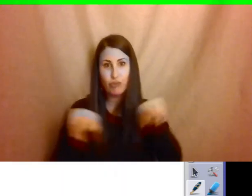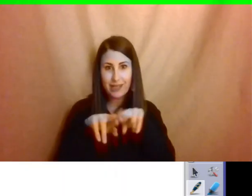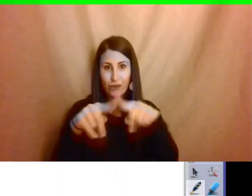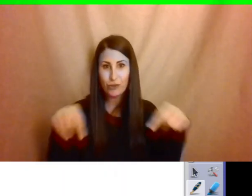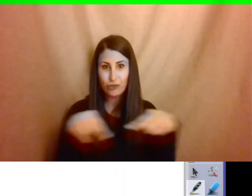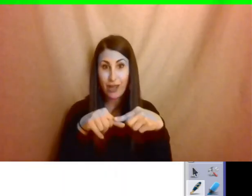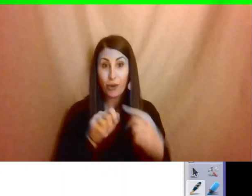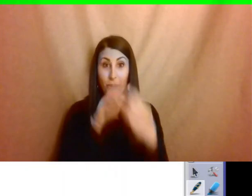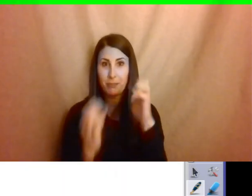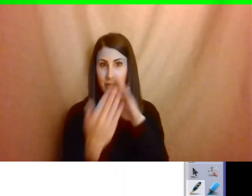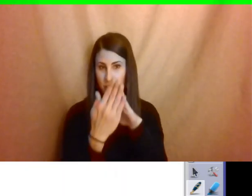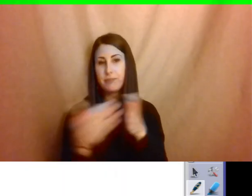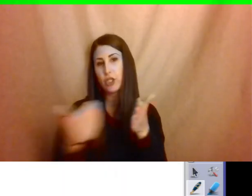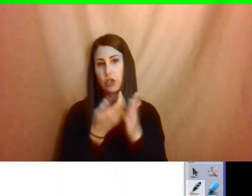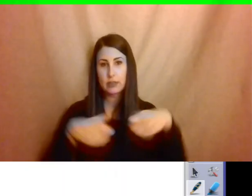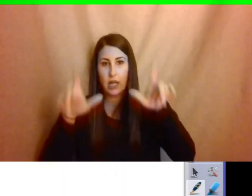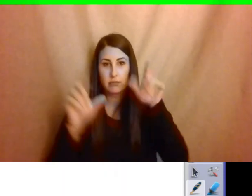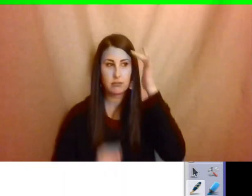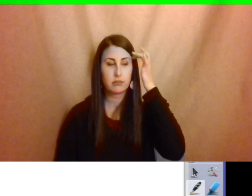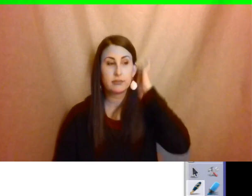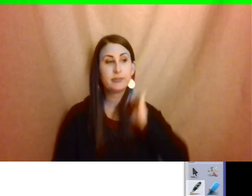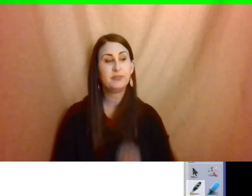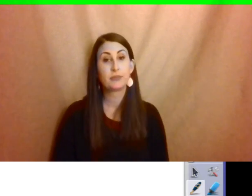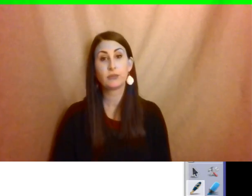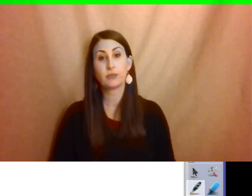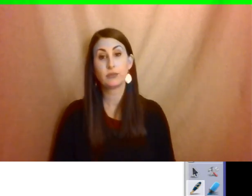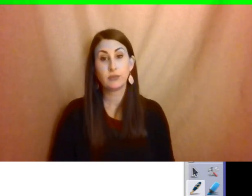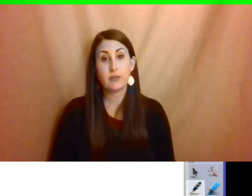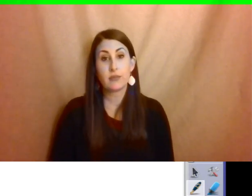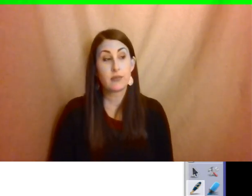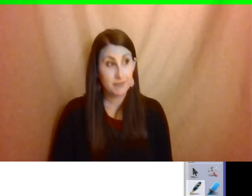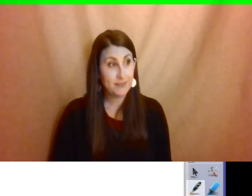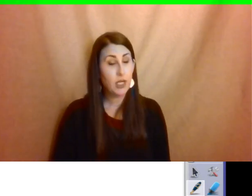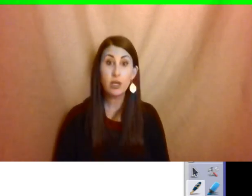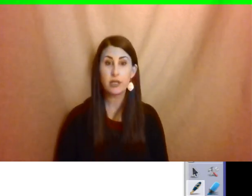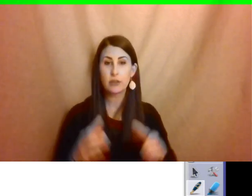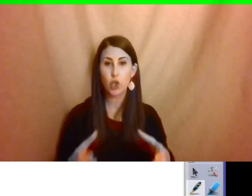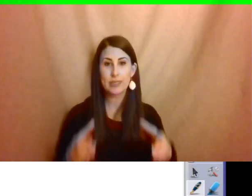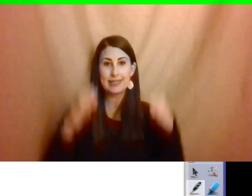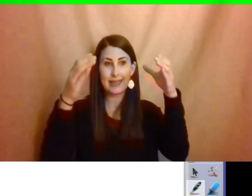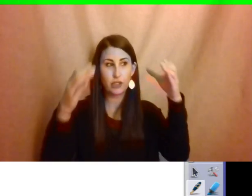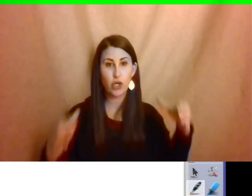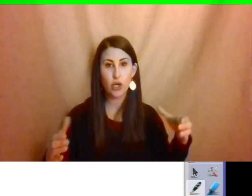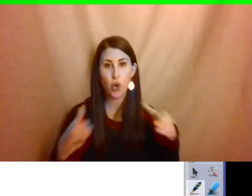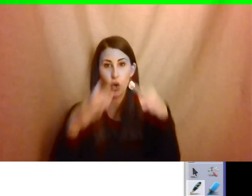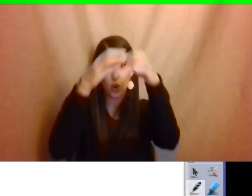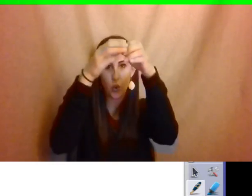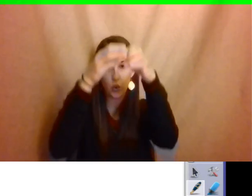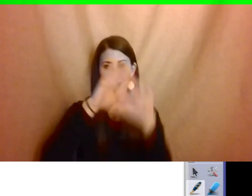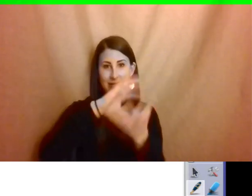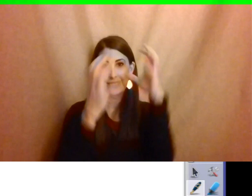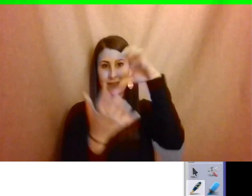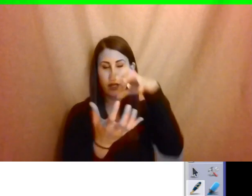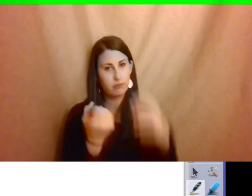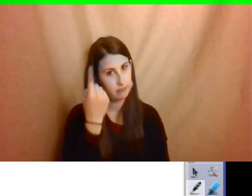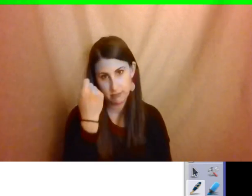All right, so cylinder, cone, and sphere. These are not prisms nor pyramids, right? They're special cases. So here